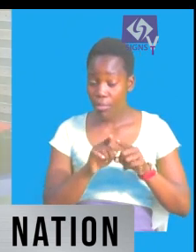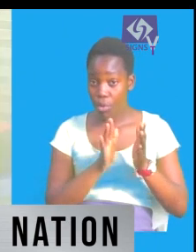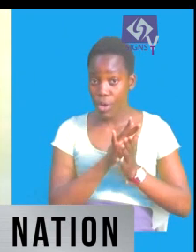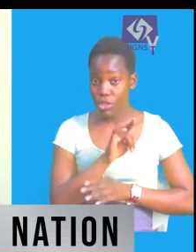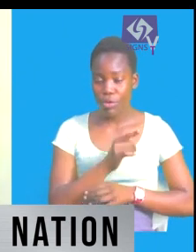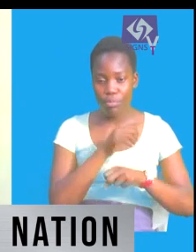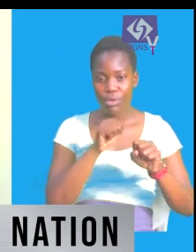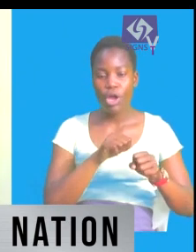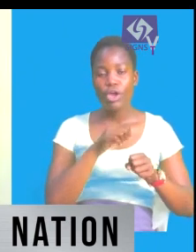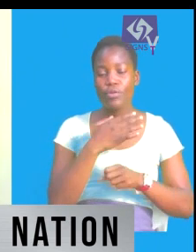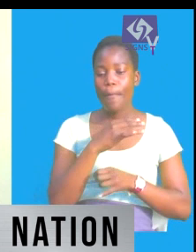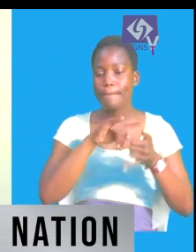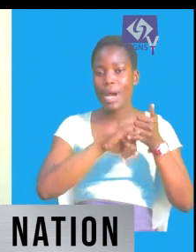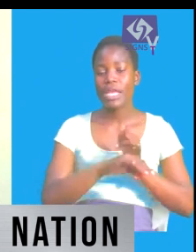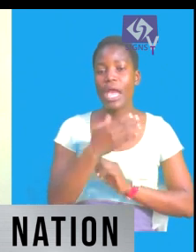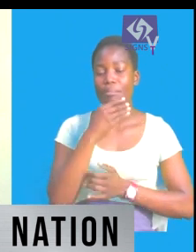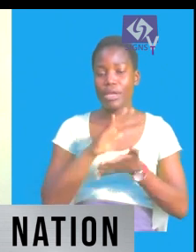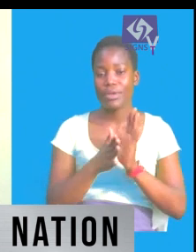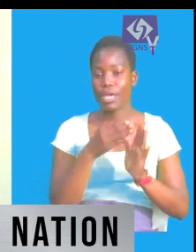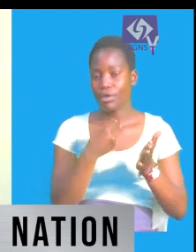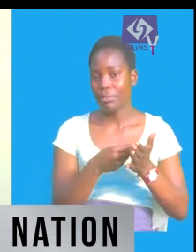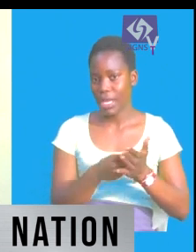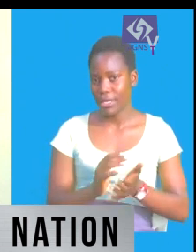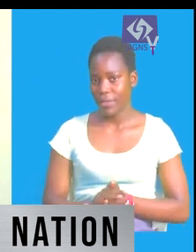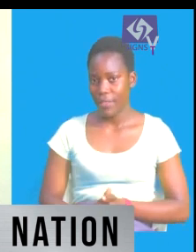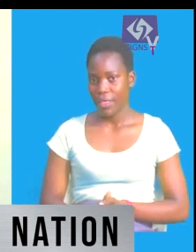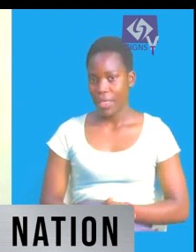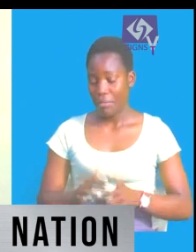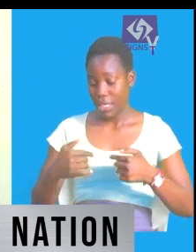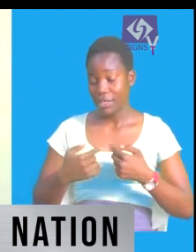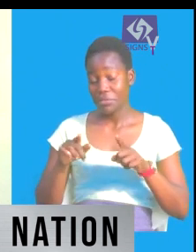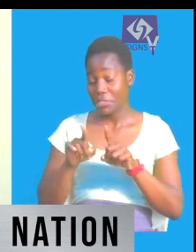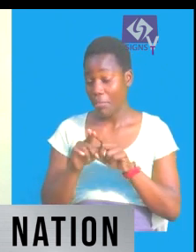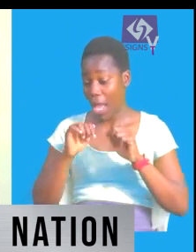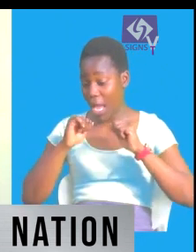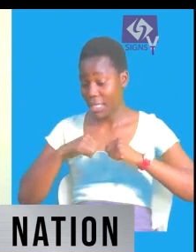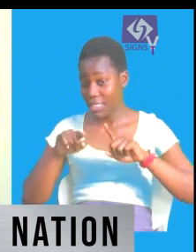Well, I don't, and I do. Yes.